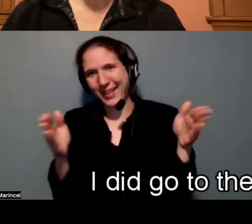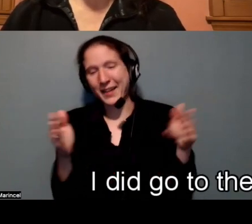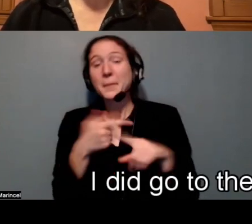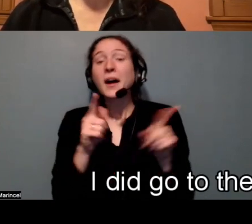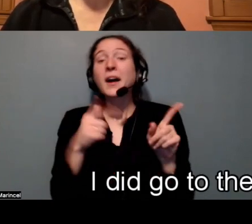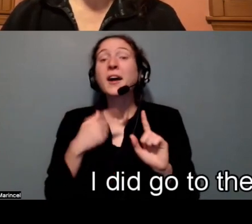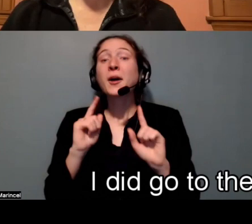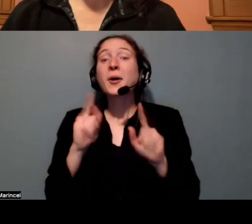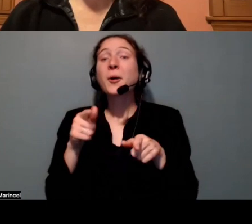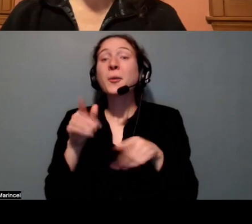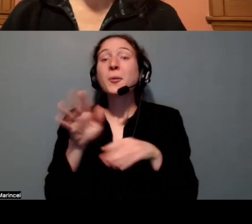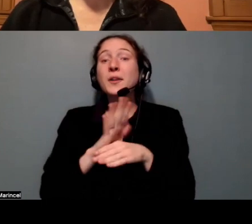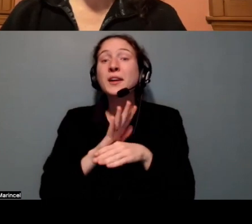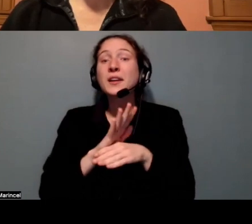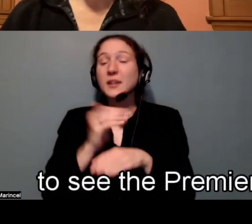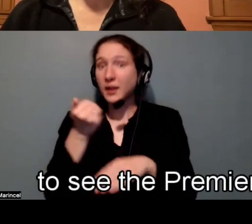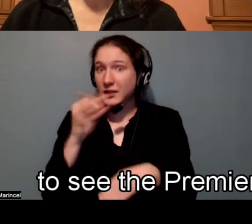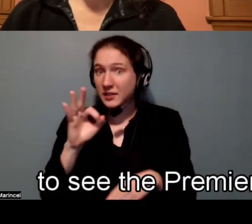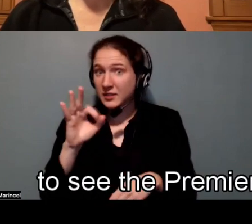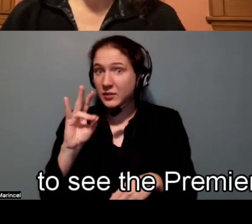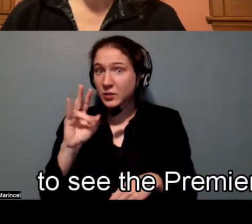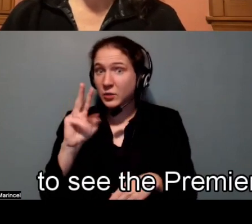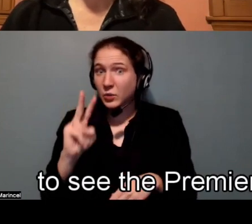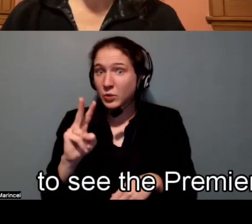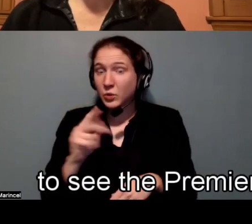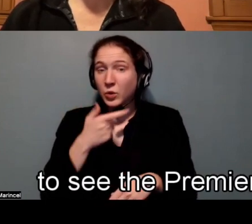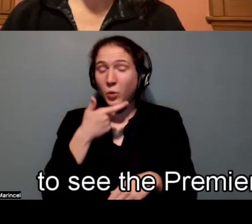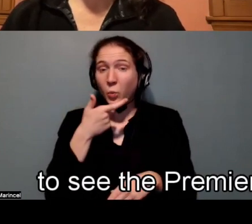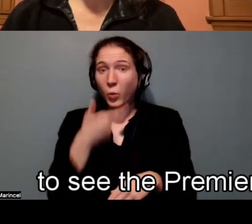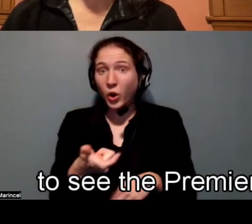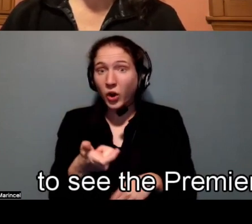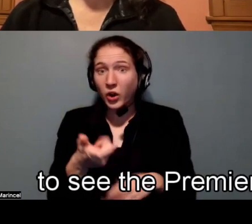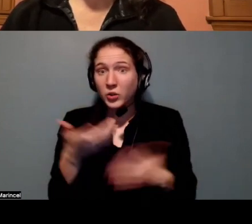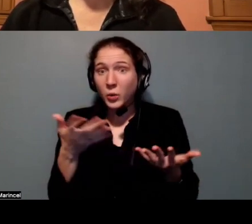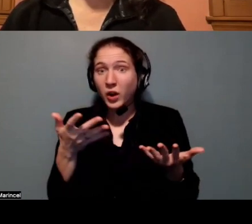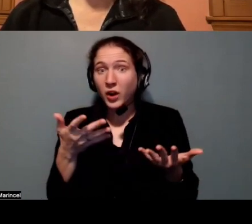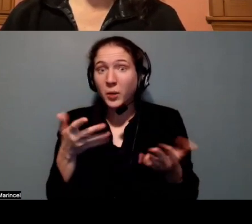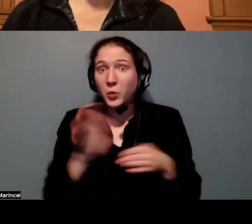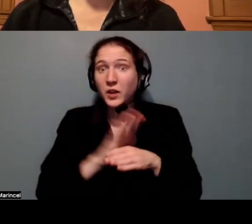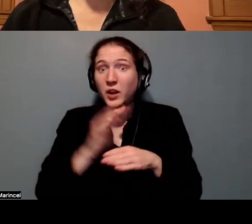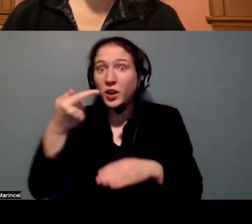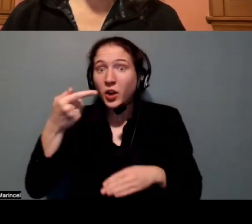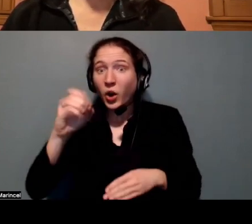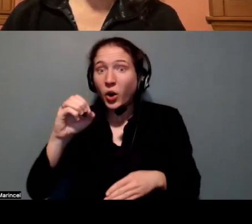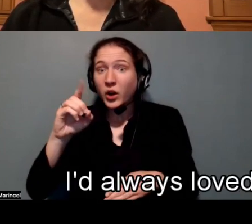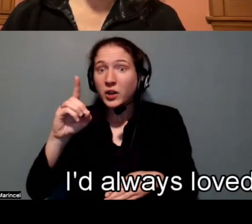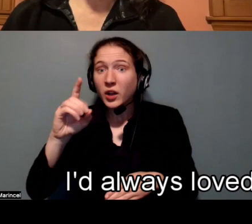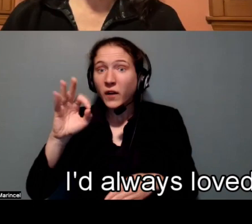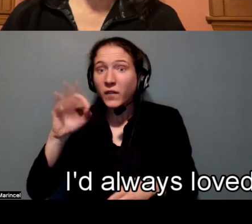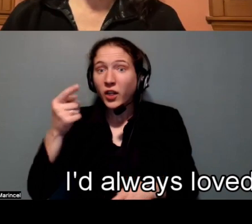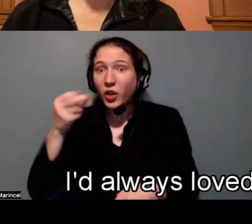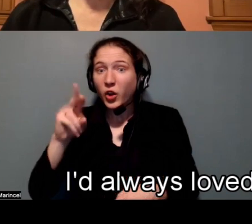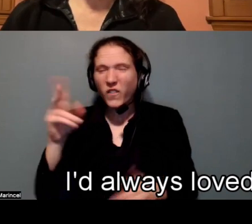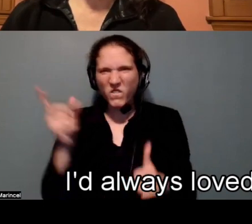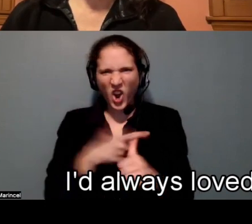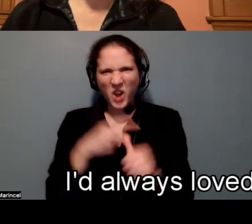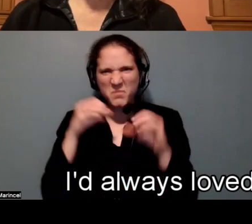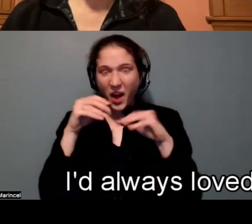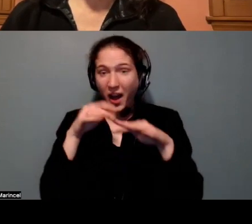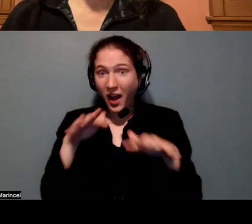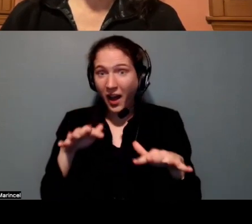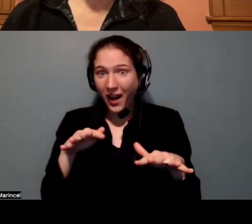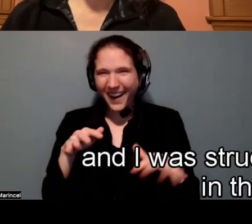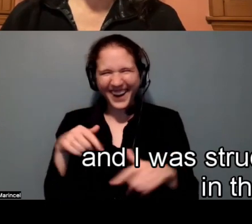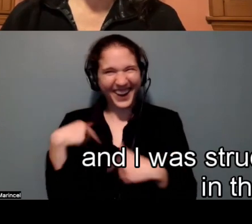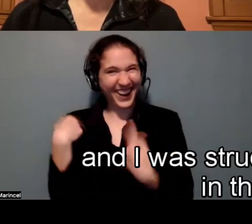in 1972 to see the premiere of The Godfather. Hmm. I'd always loved gangster